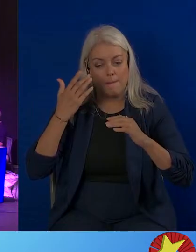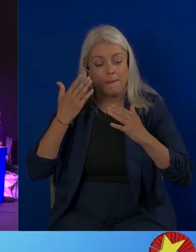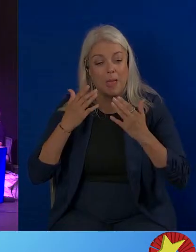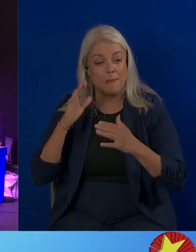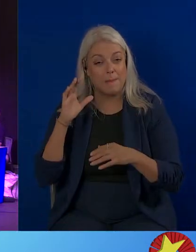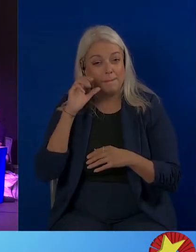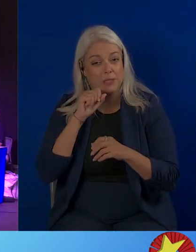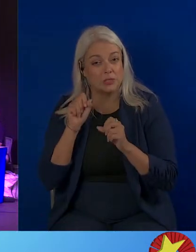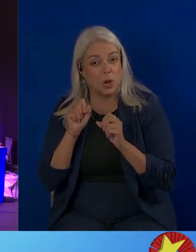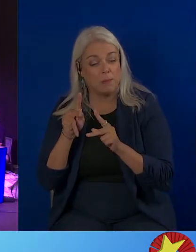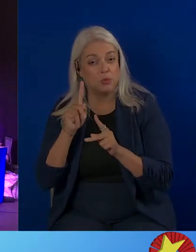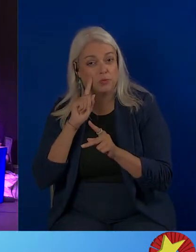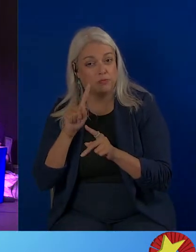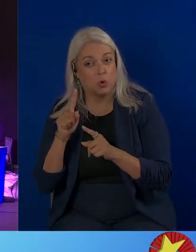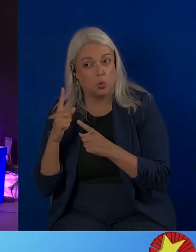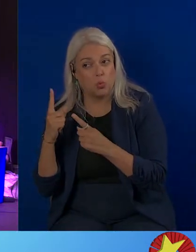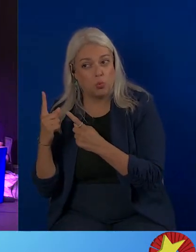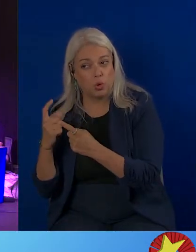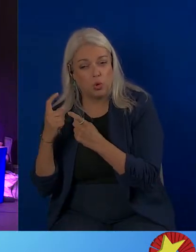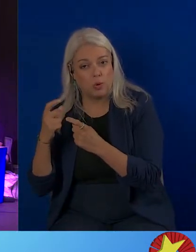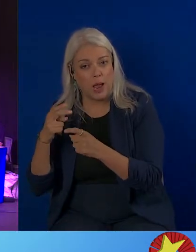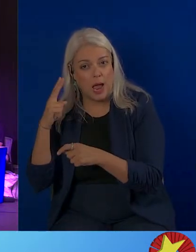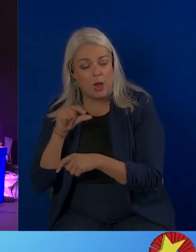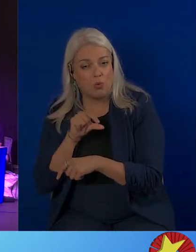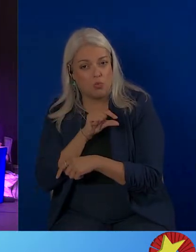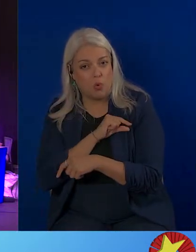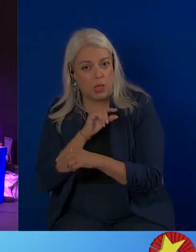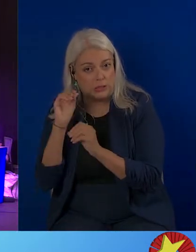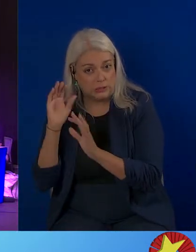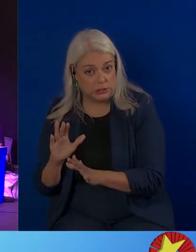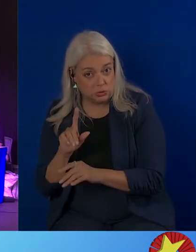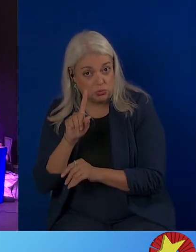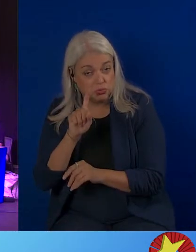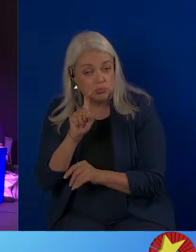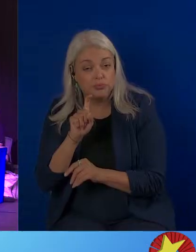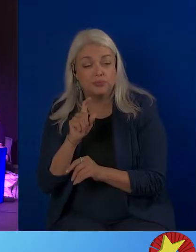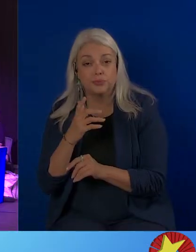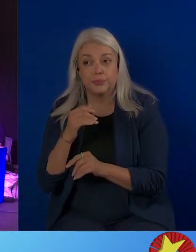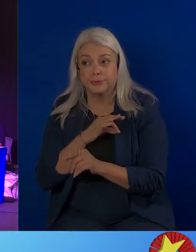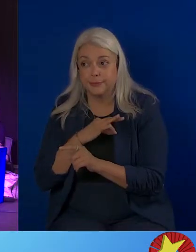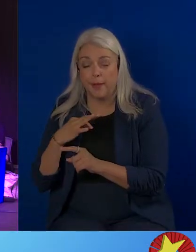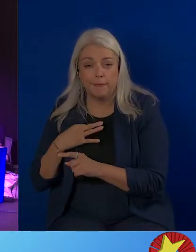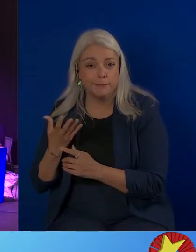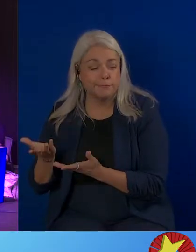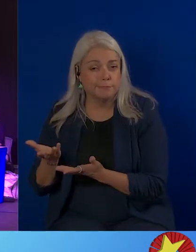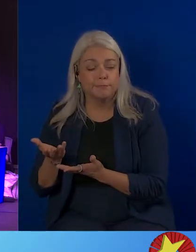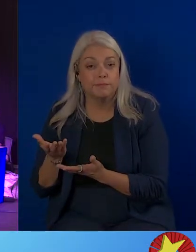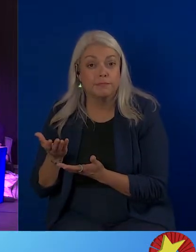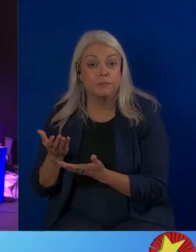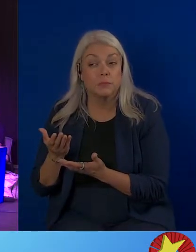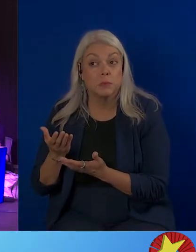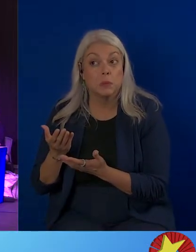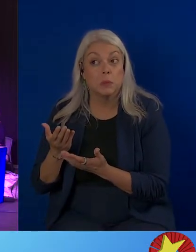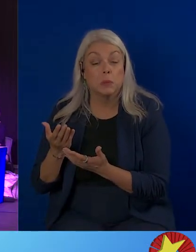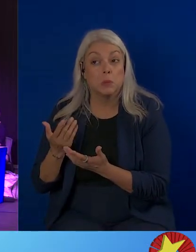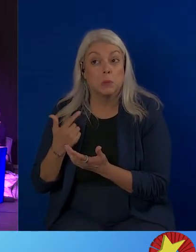opportunities for recruiting higher quality teachers and staff members,